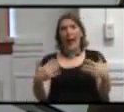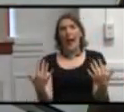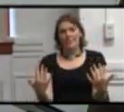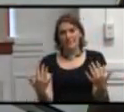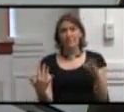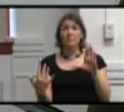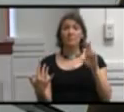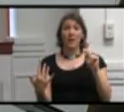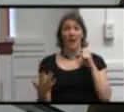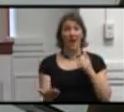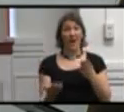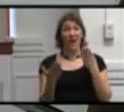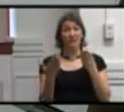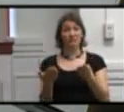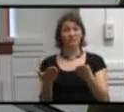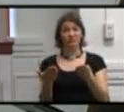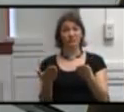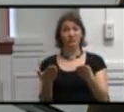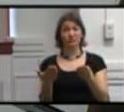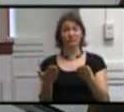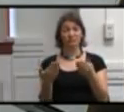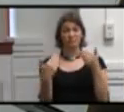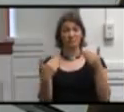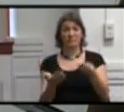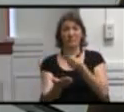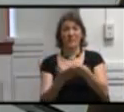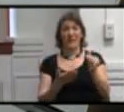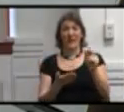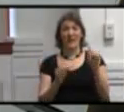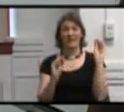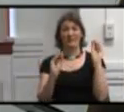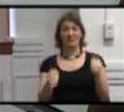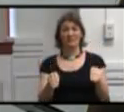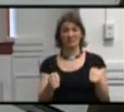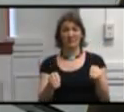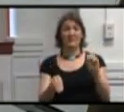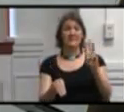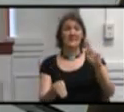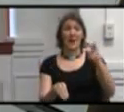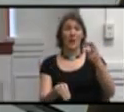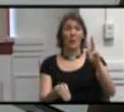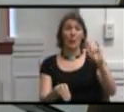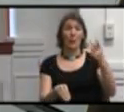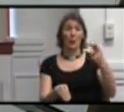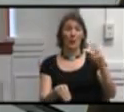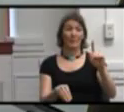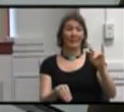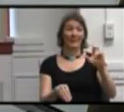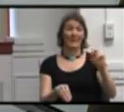but we do recommend awarding this to Southworth Milton in the amount of